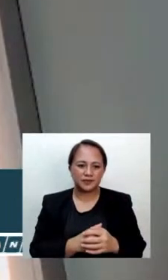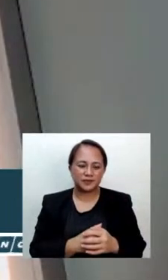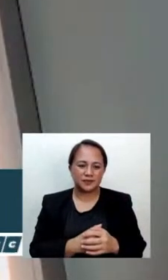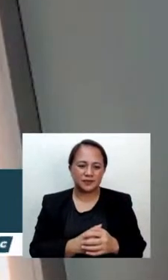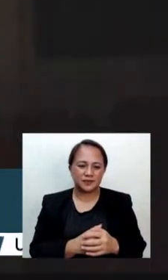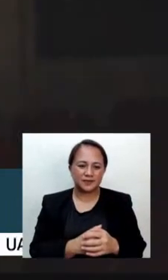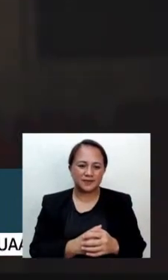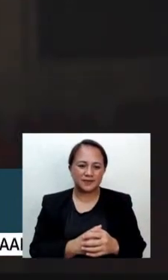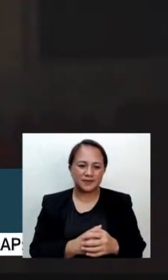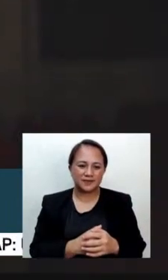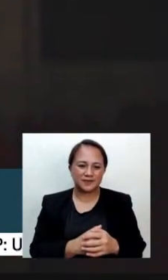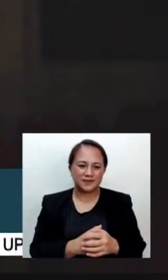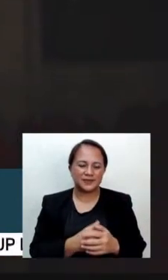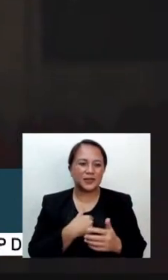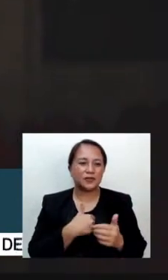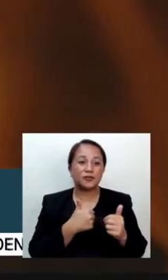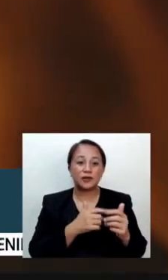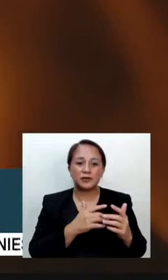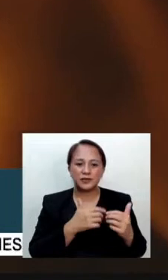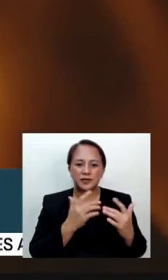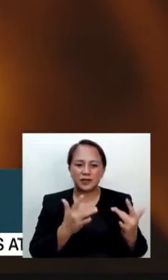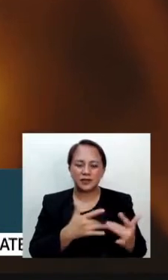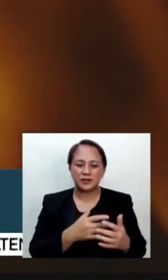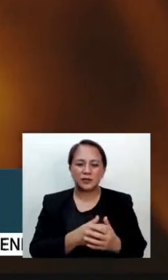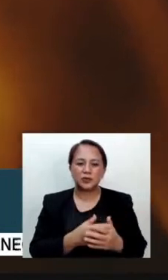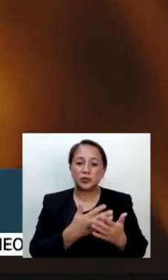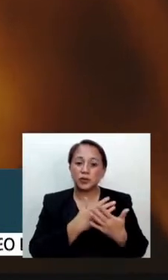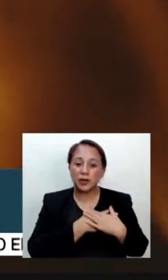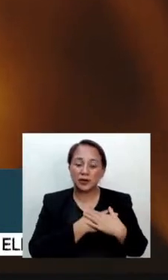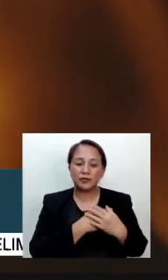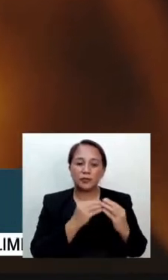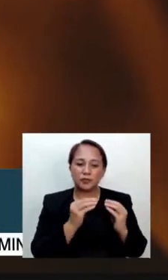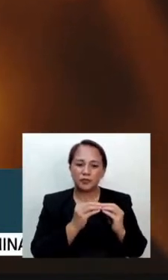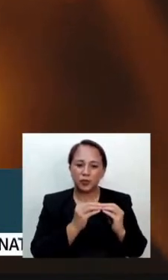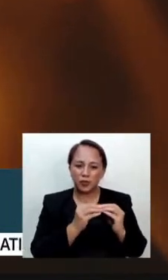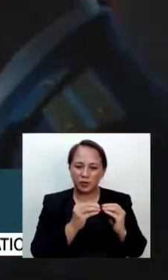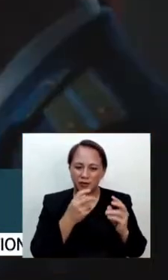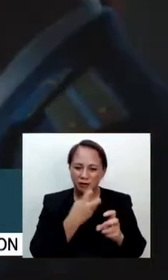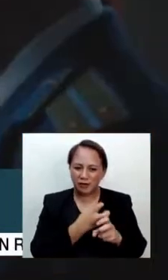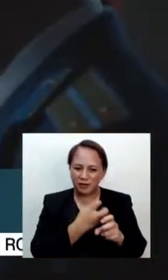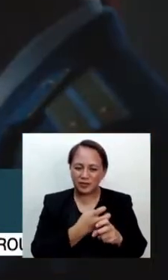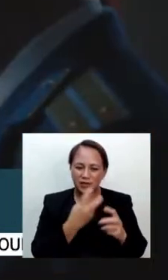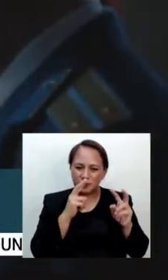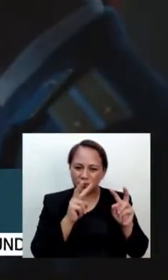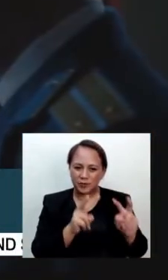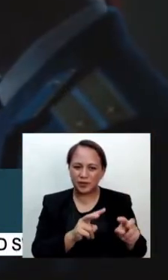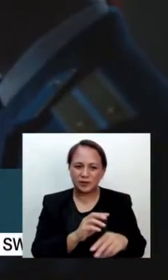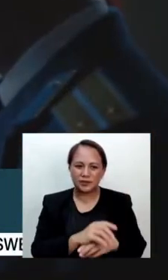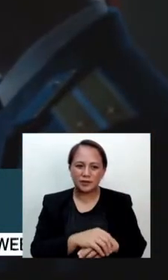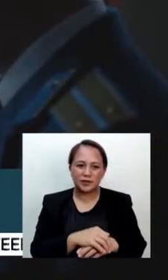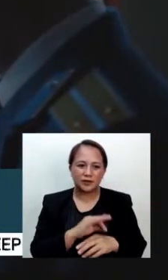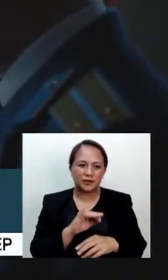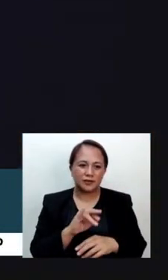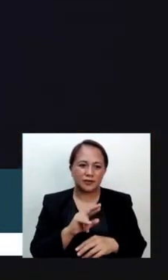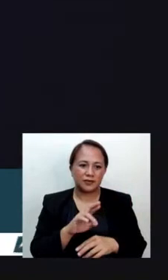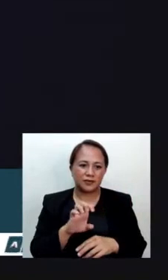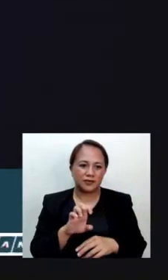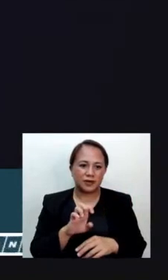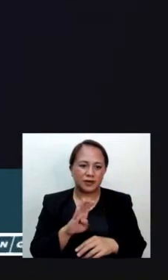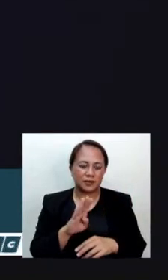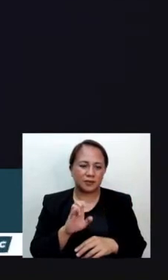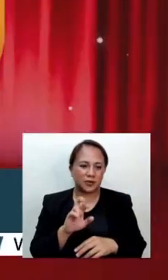heart a bit more. So I dare you to love a little bit harder and watch Firebird. But I can't. And for